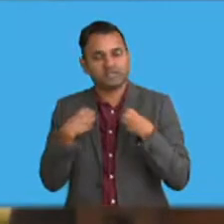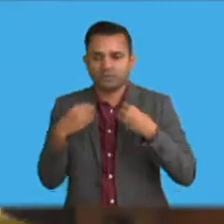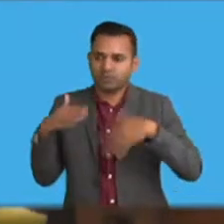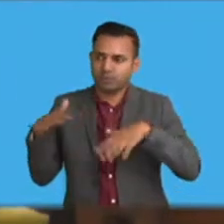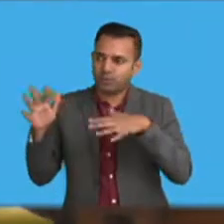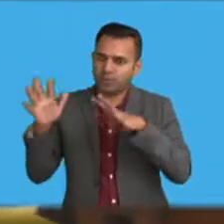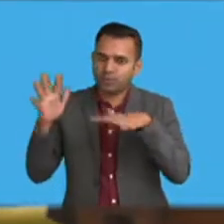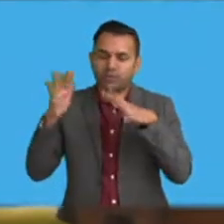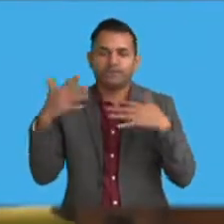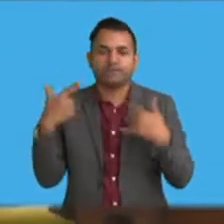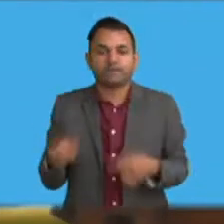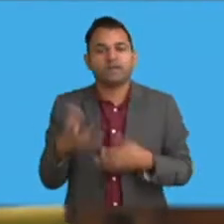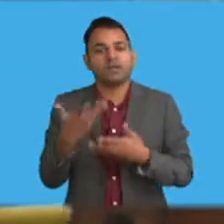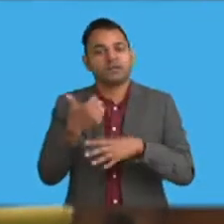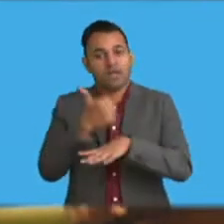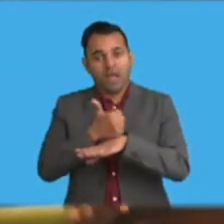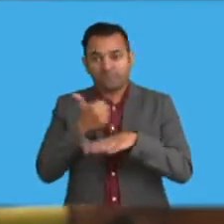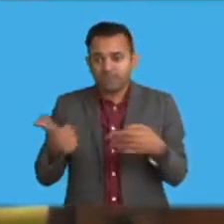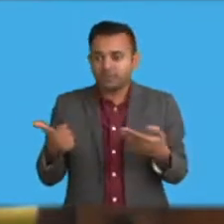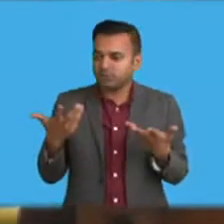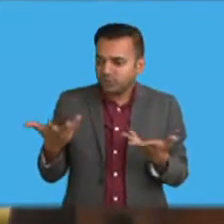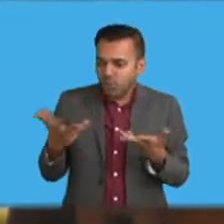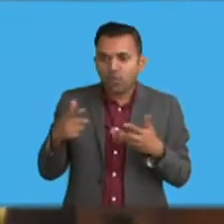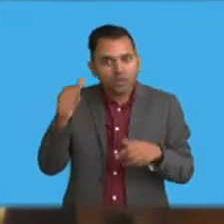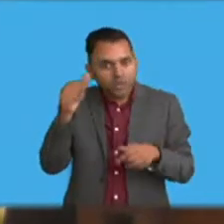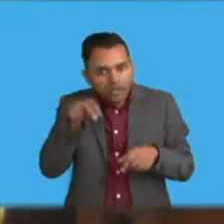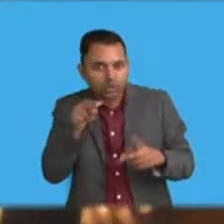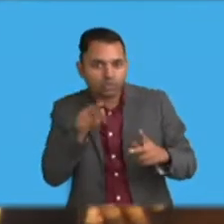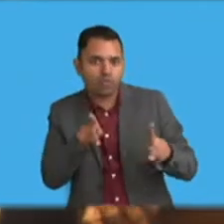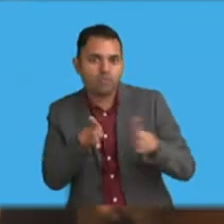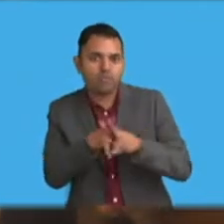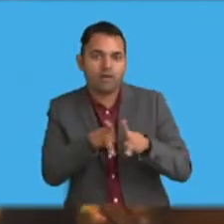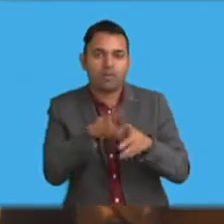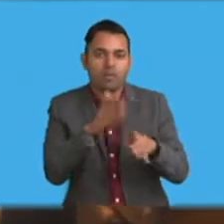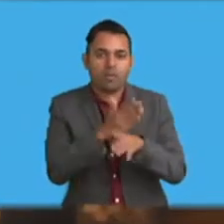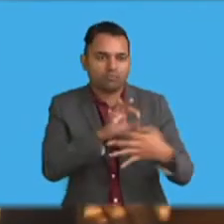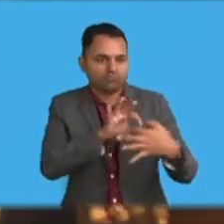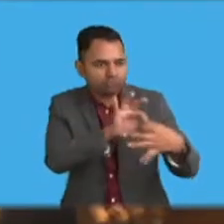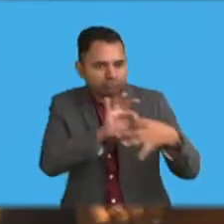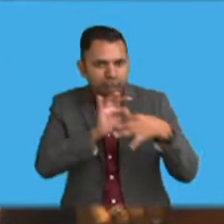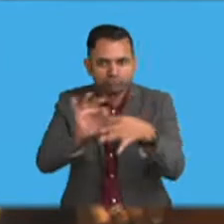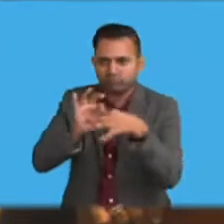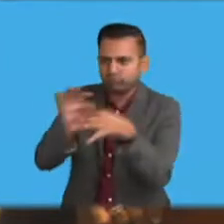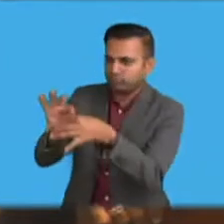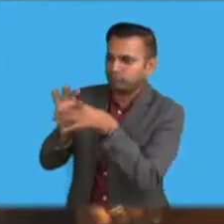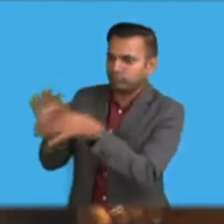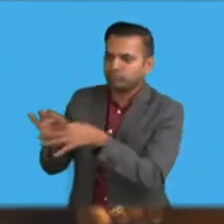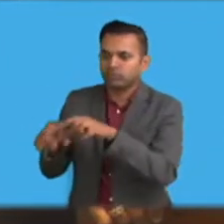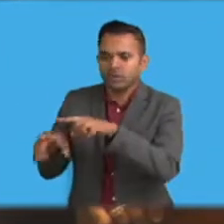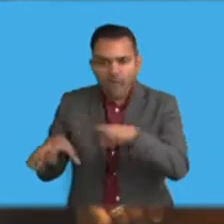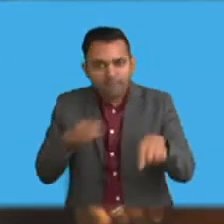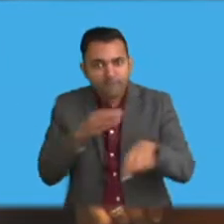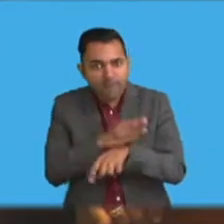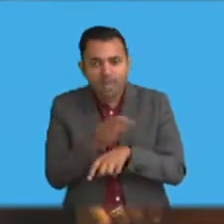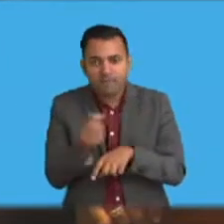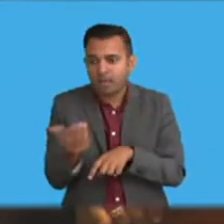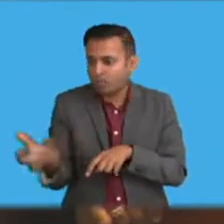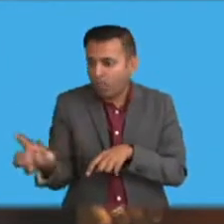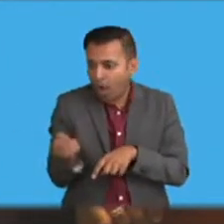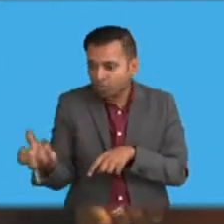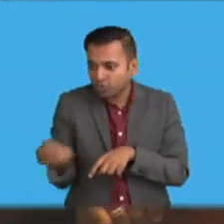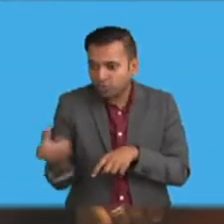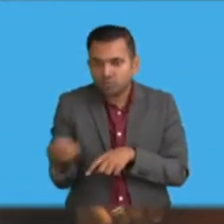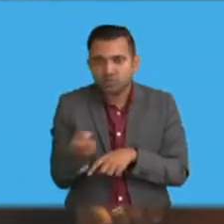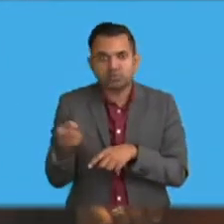We do work in collaboration, Madam Speaker. And his monthly income, Madam Speaker, from the sale of those eggs